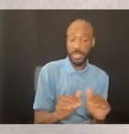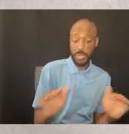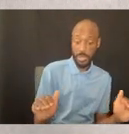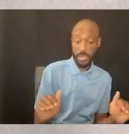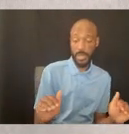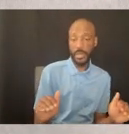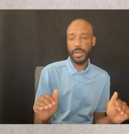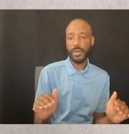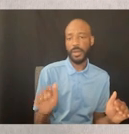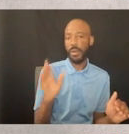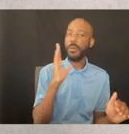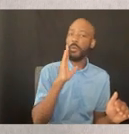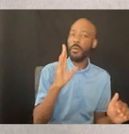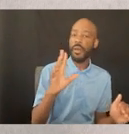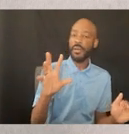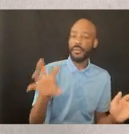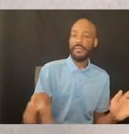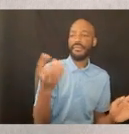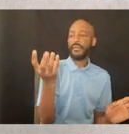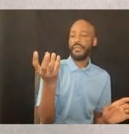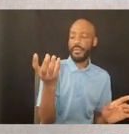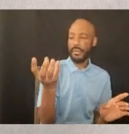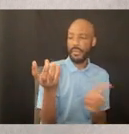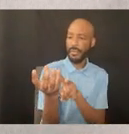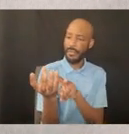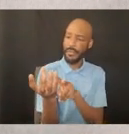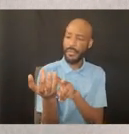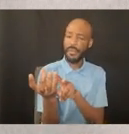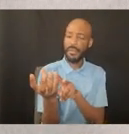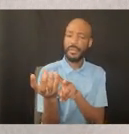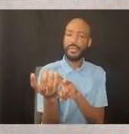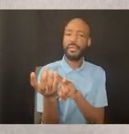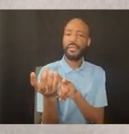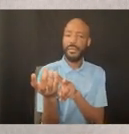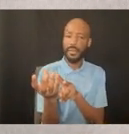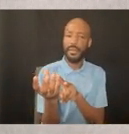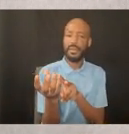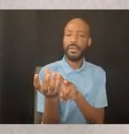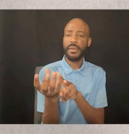they become to look at the junk and the whatever